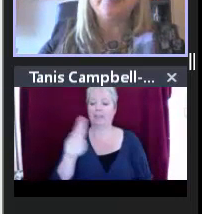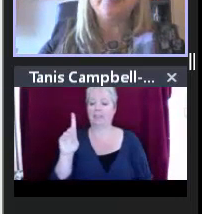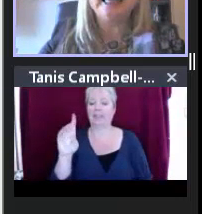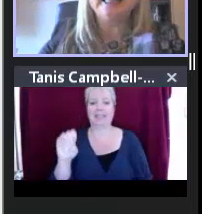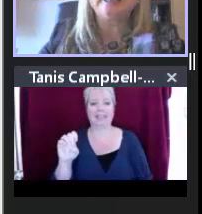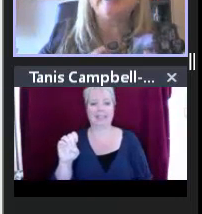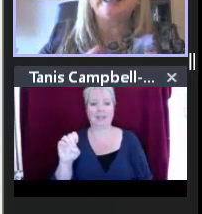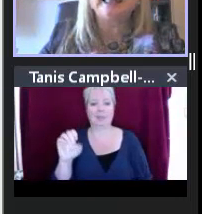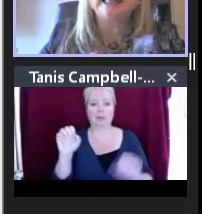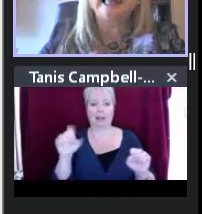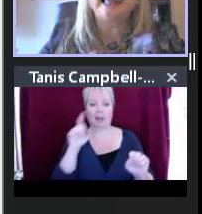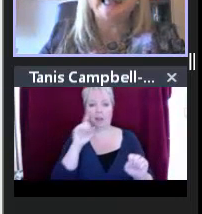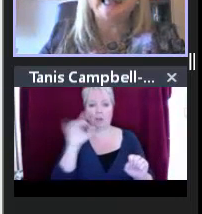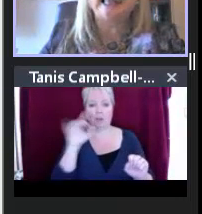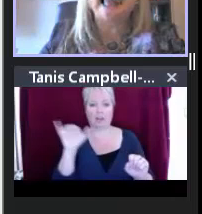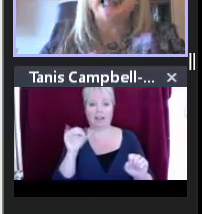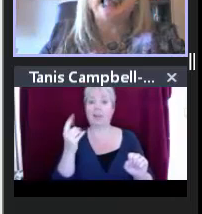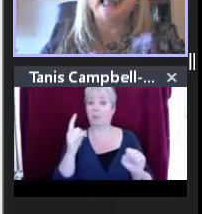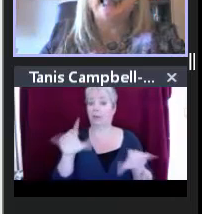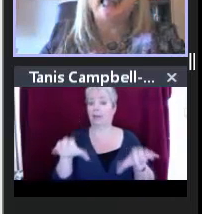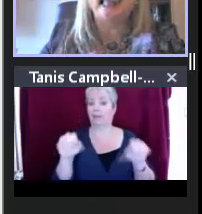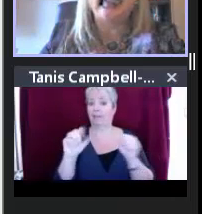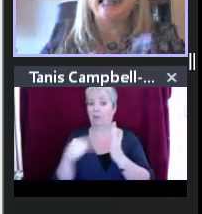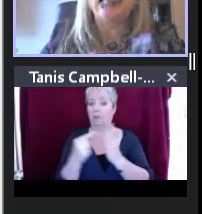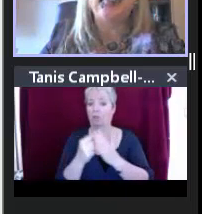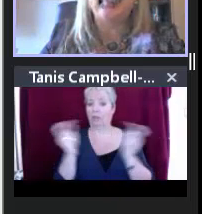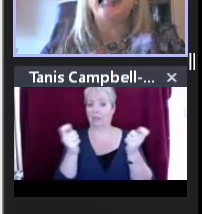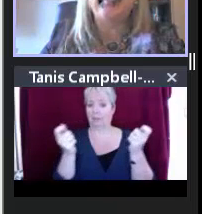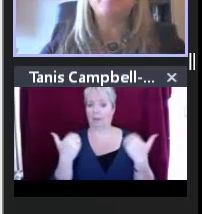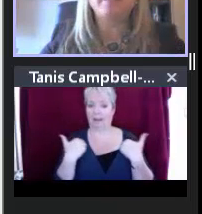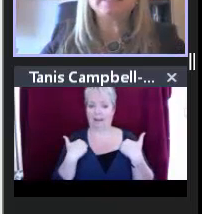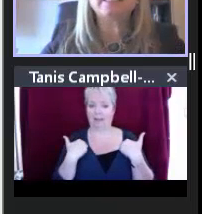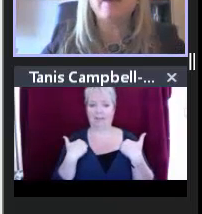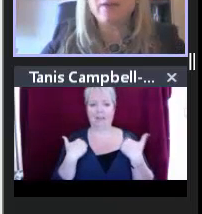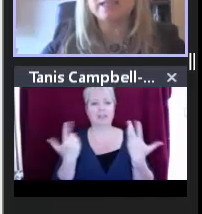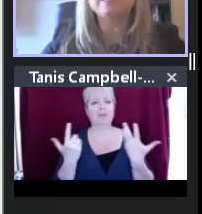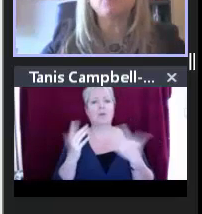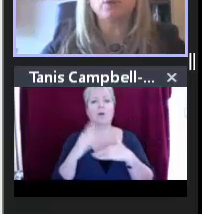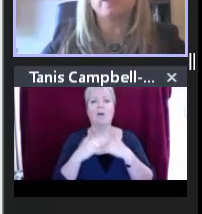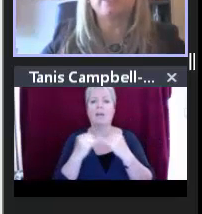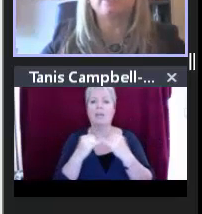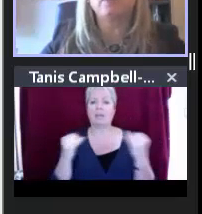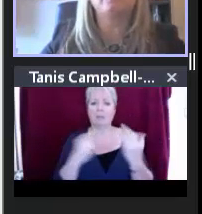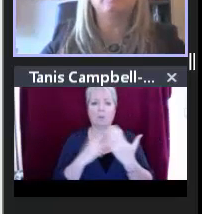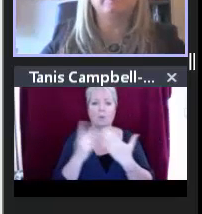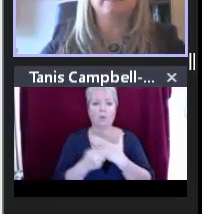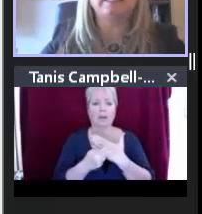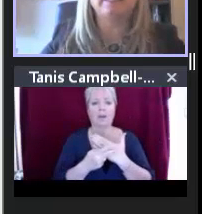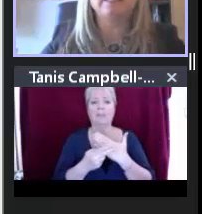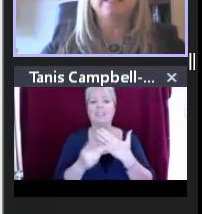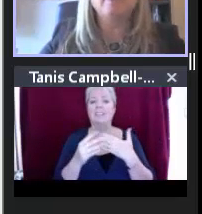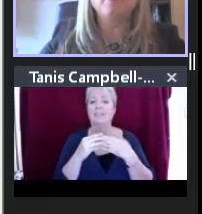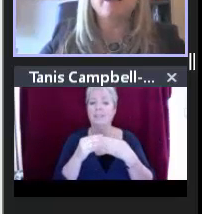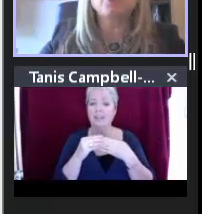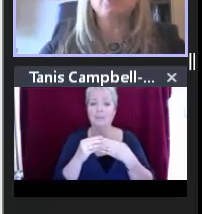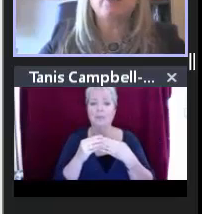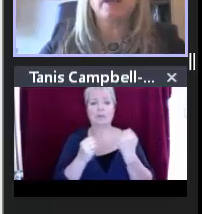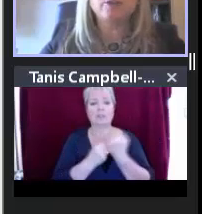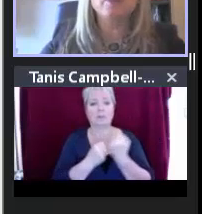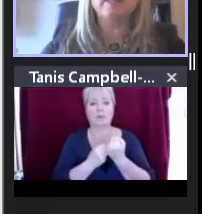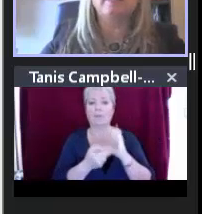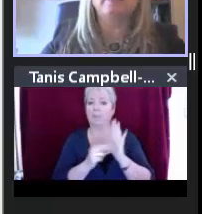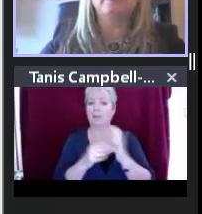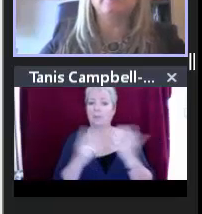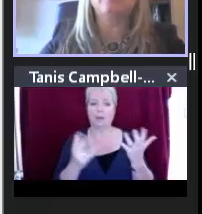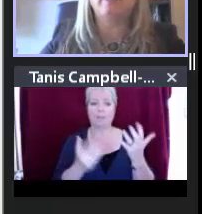ceremonies. The flexibility and support of online programming means that the vast majority of students will succeed.